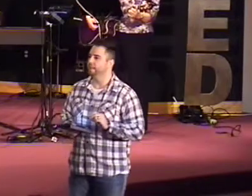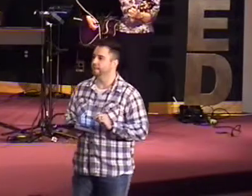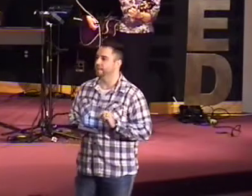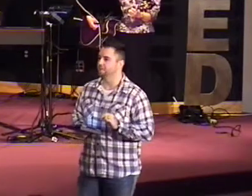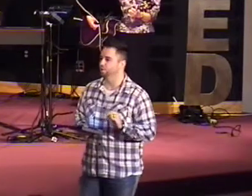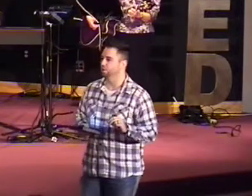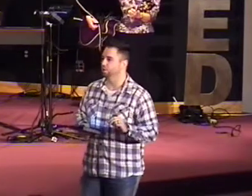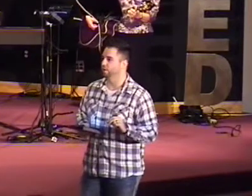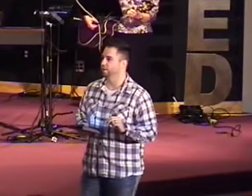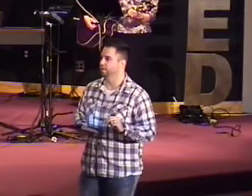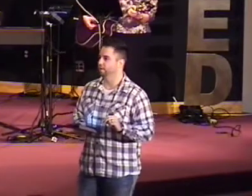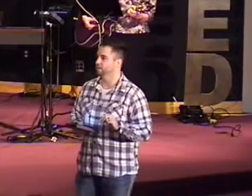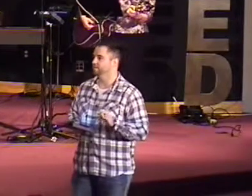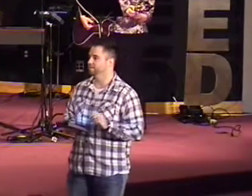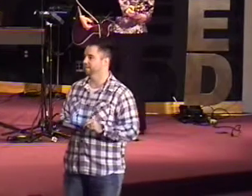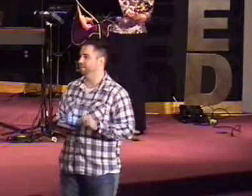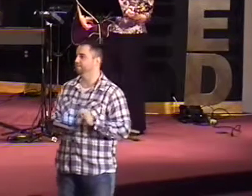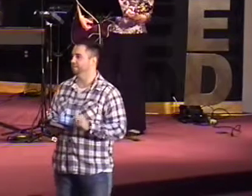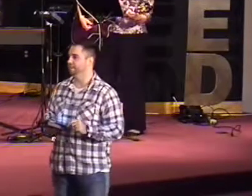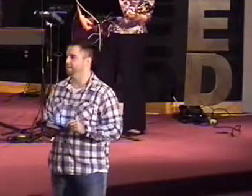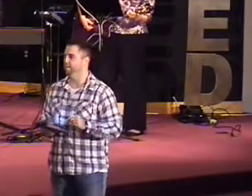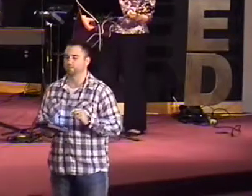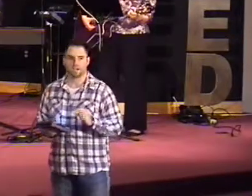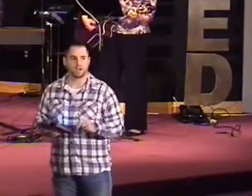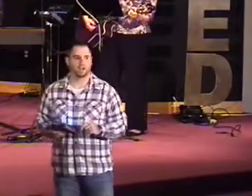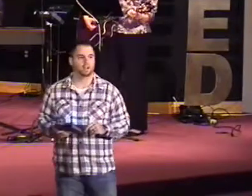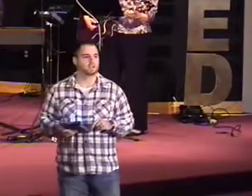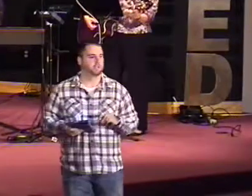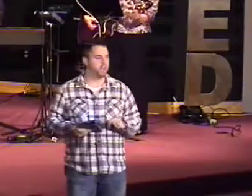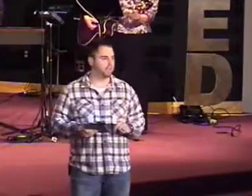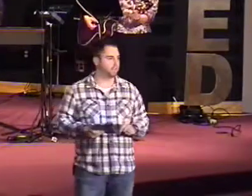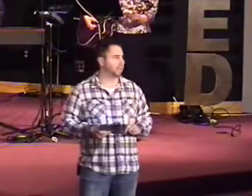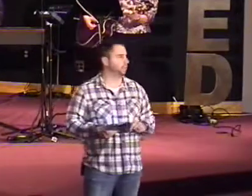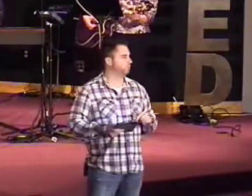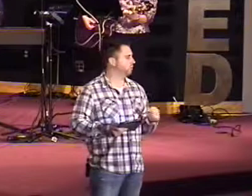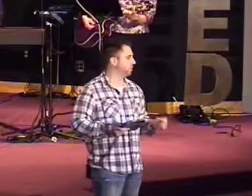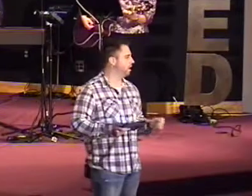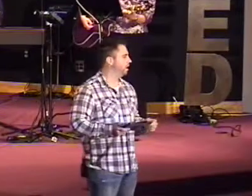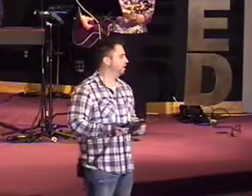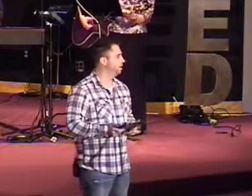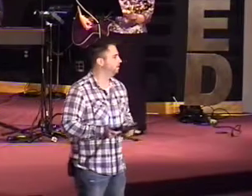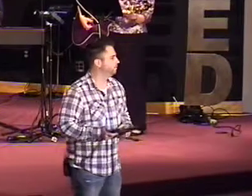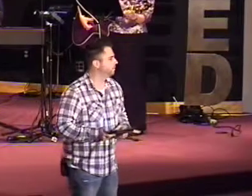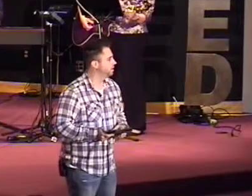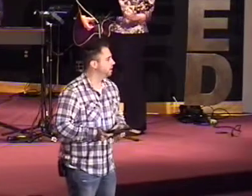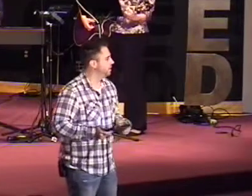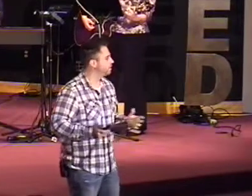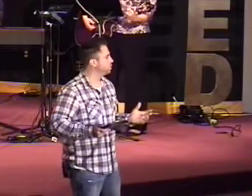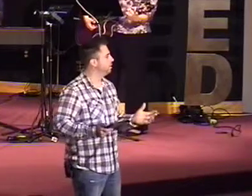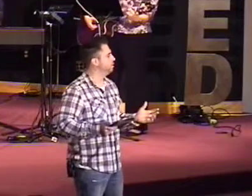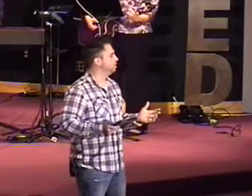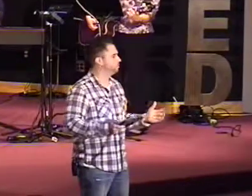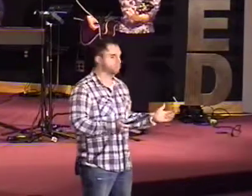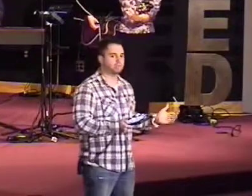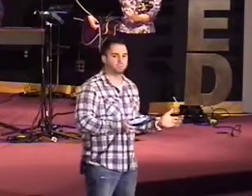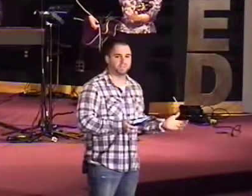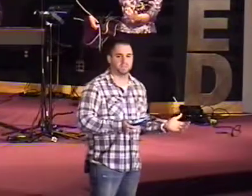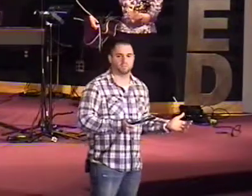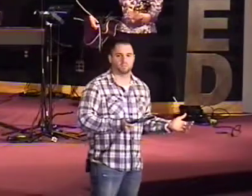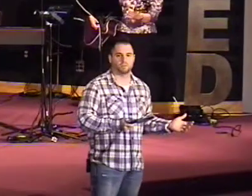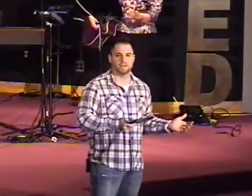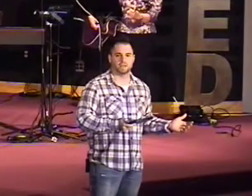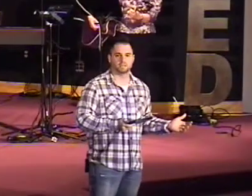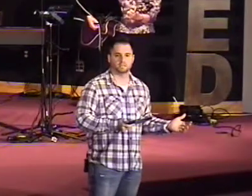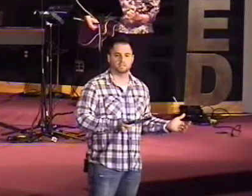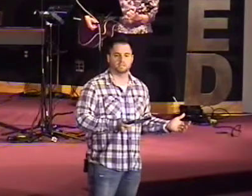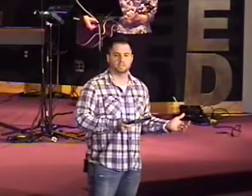one thing that kept her going was seeing the face of her daughter, talking with her God. And that's really what brings ultimate healing